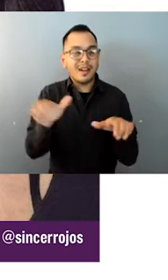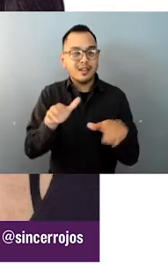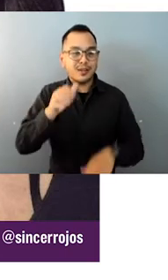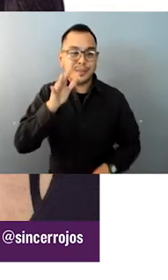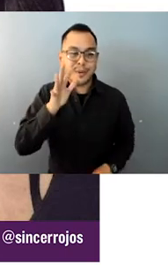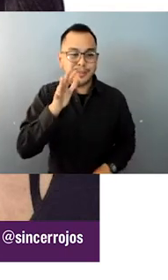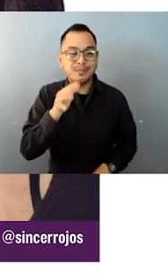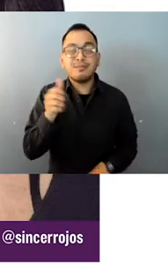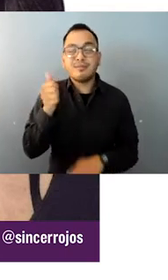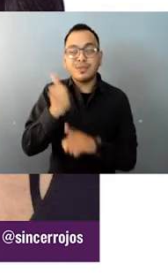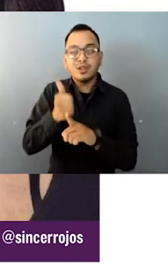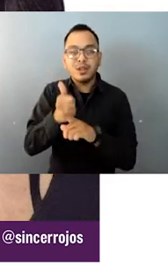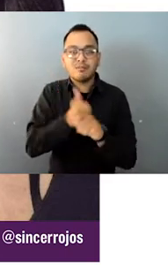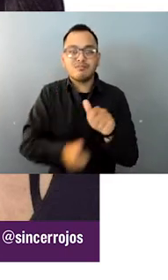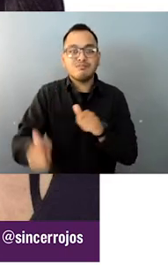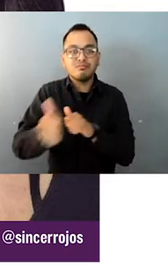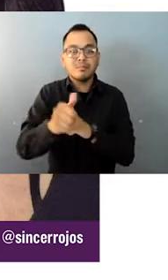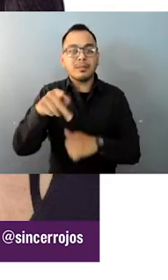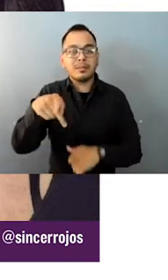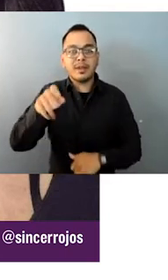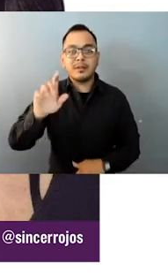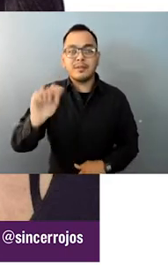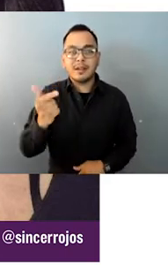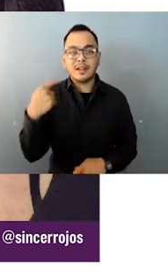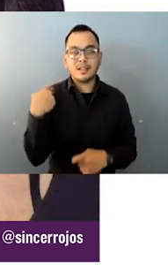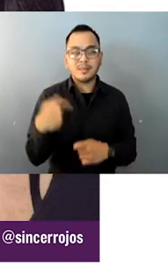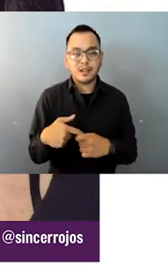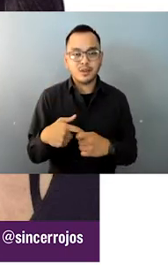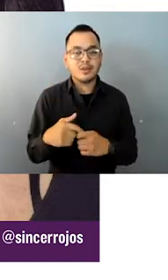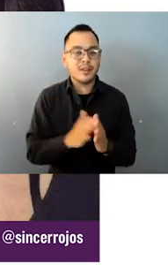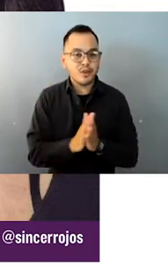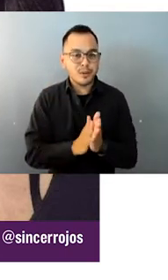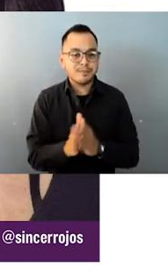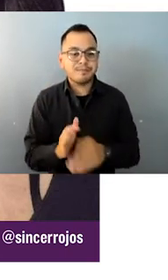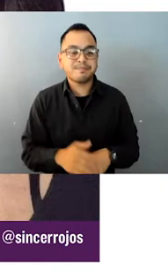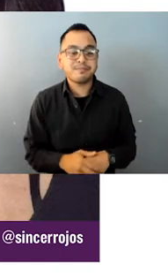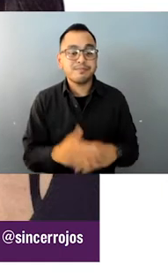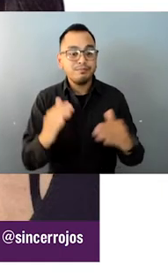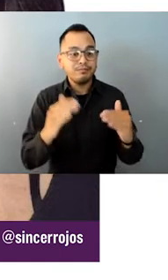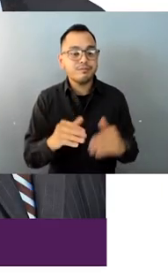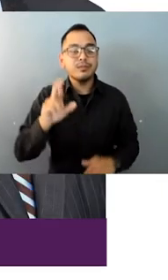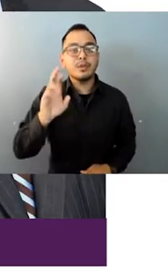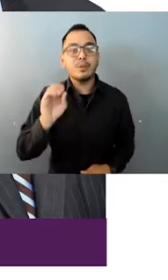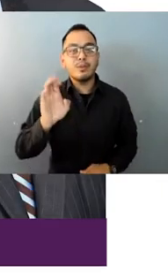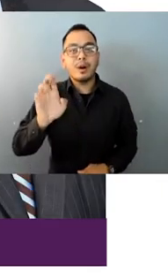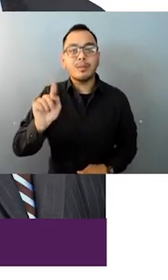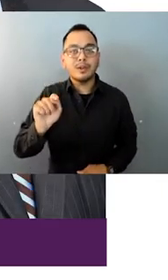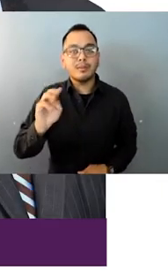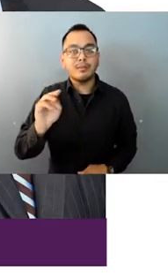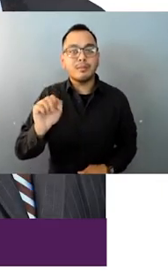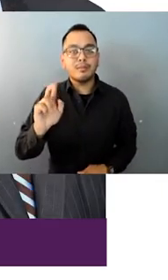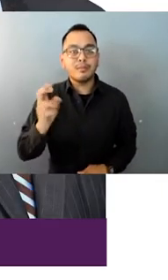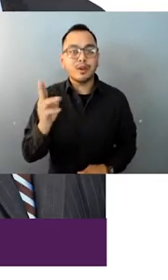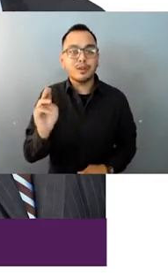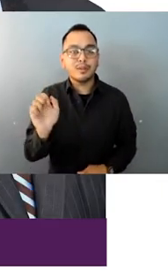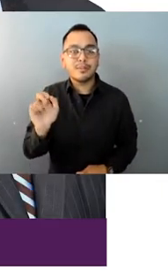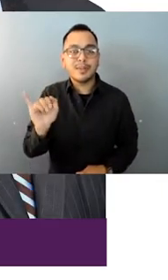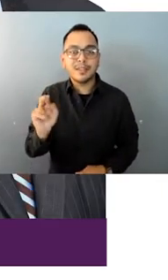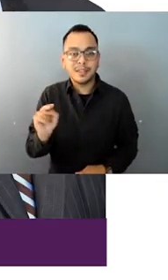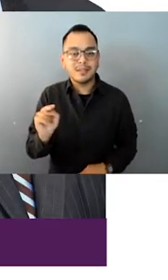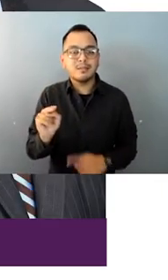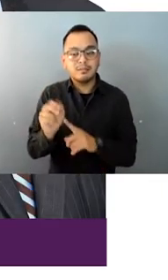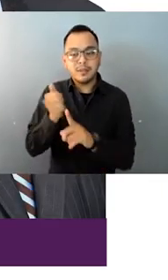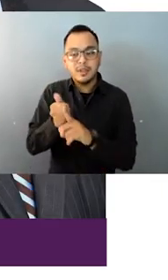has been at the forefront of the PFLAG en Español effort. And also joining us is Robert Marchman. Robert is a board member